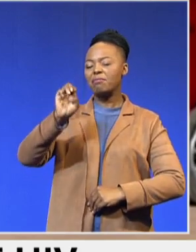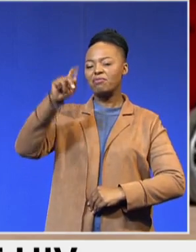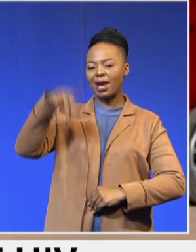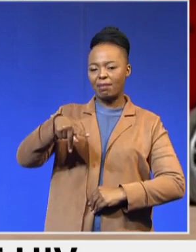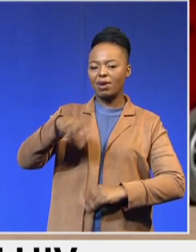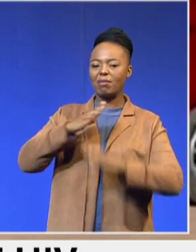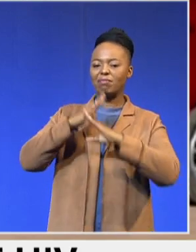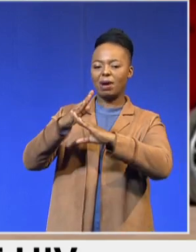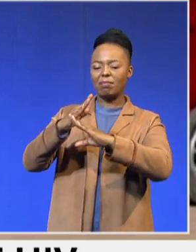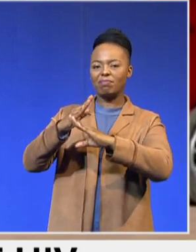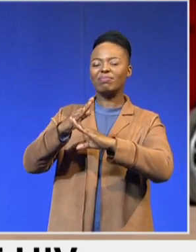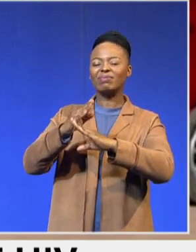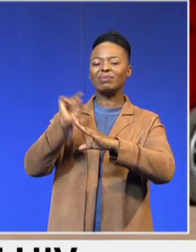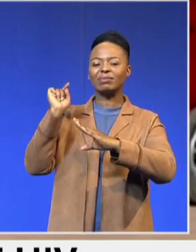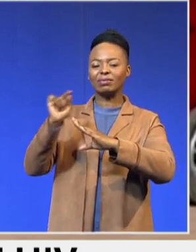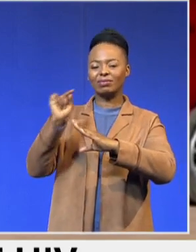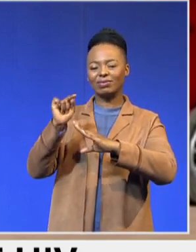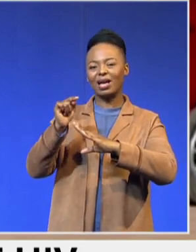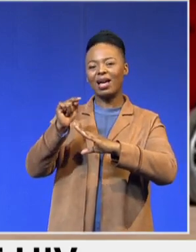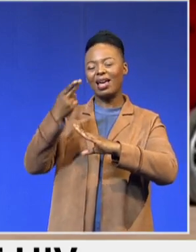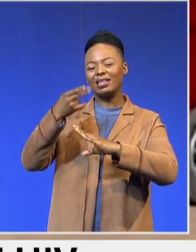pre-exposure prophylaxis, is not doing